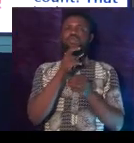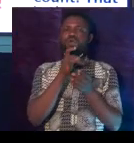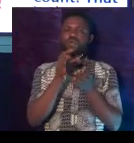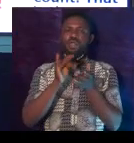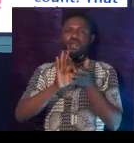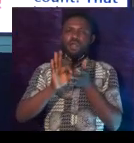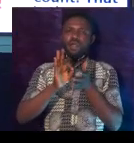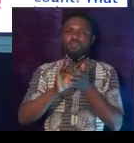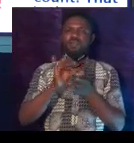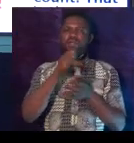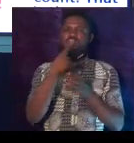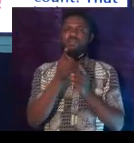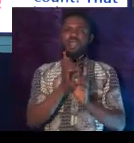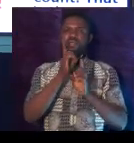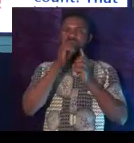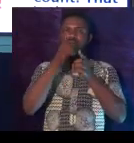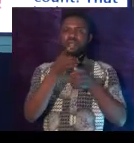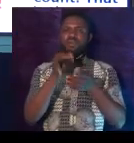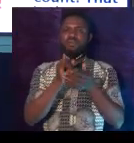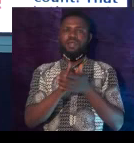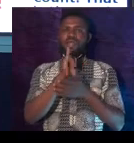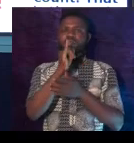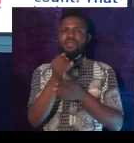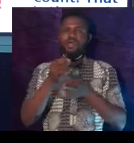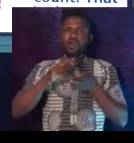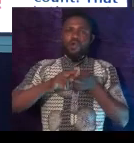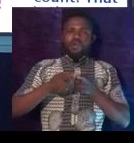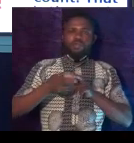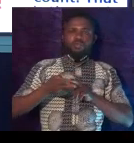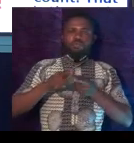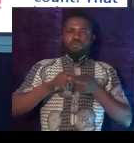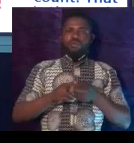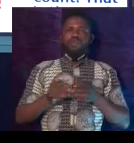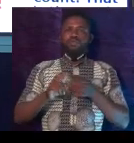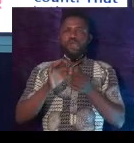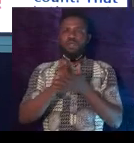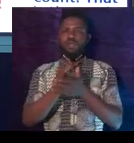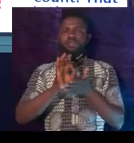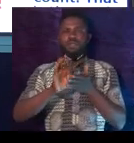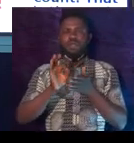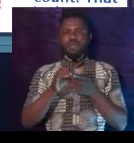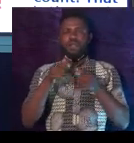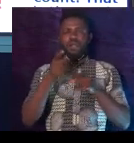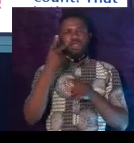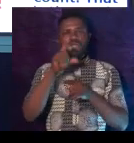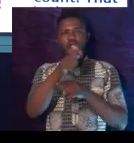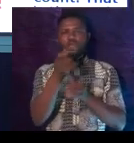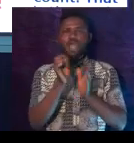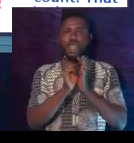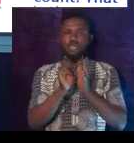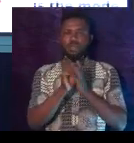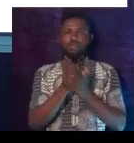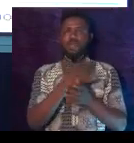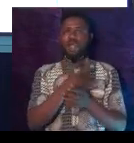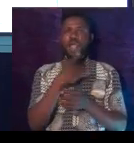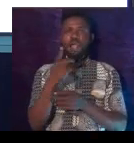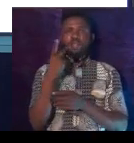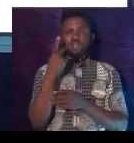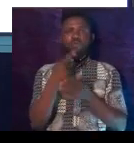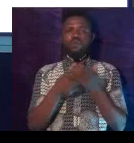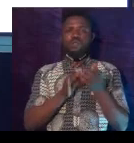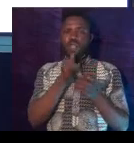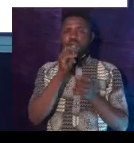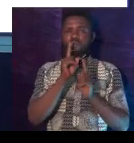is not the count. The mode is the data that corresponds to that count. Let's say another example and